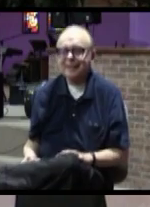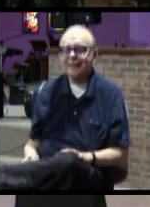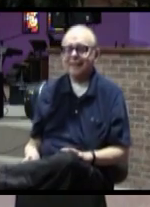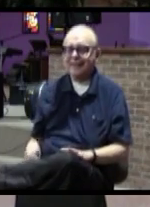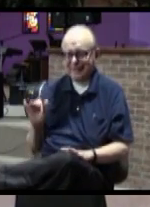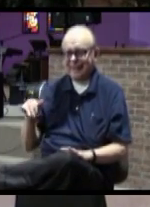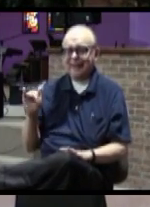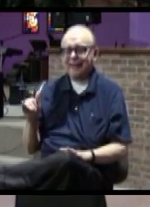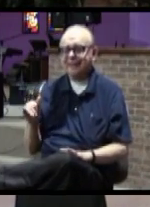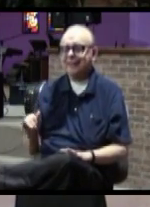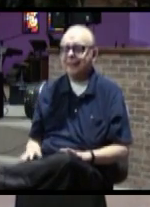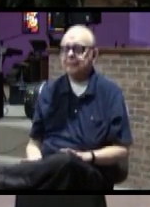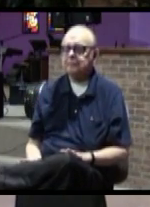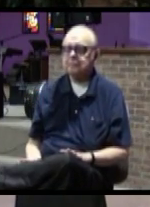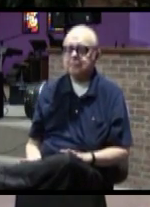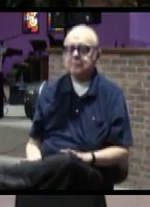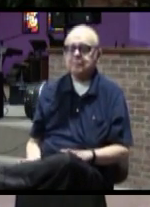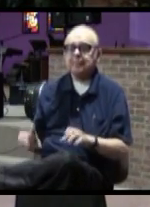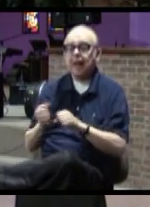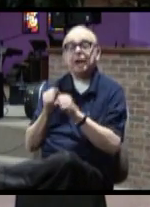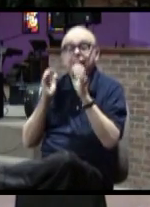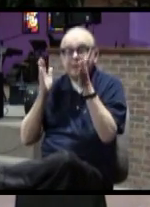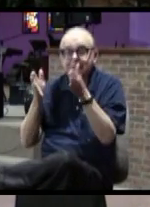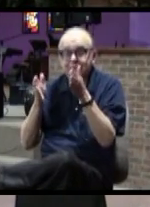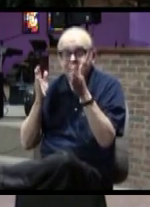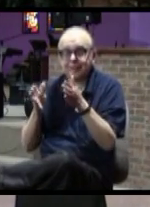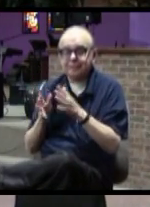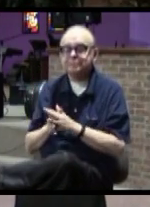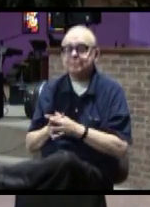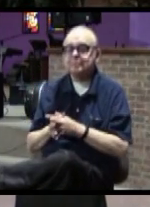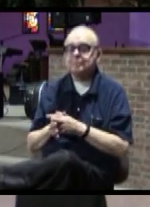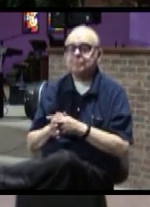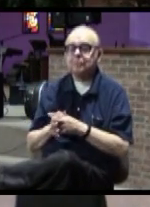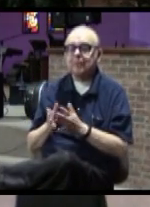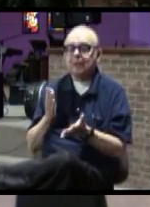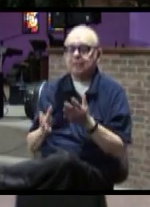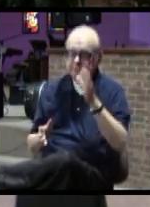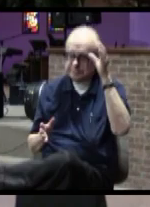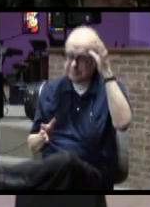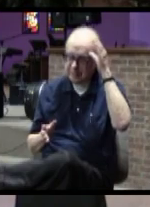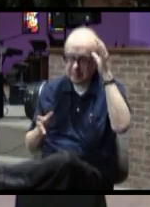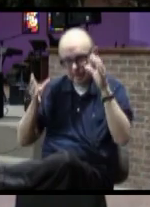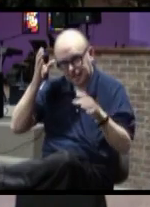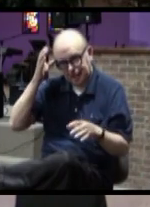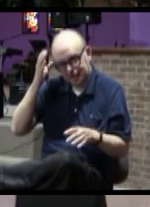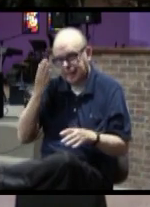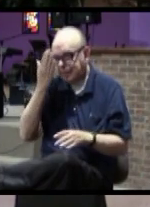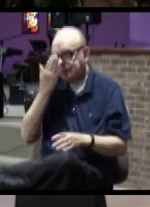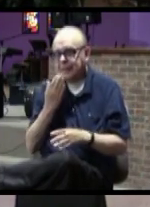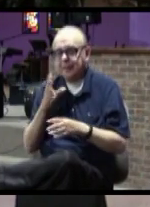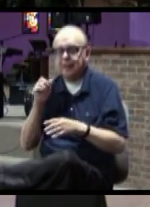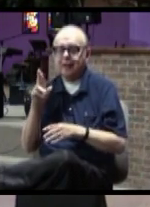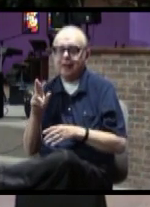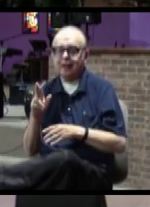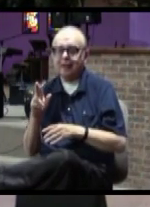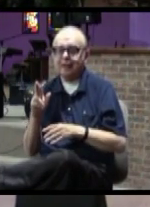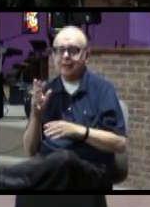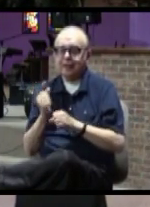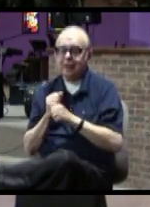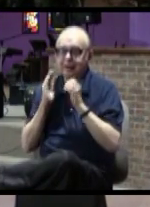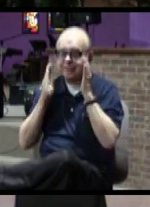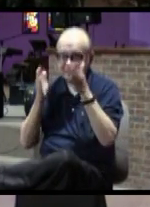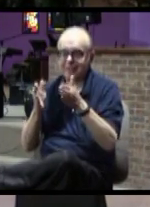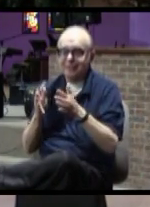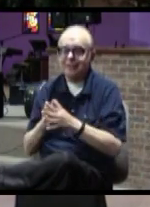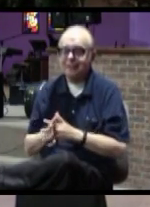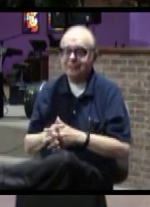Yes, he did. Yes, he did. I get your attention. You know, when that deer is standing in front of that car,